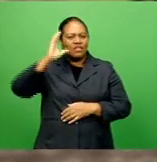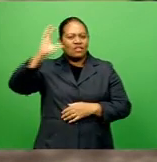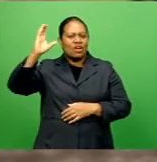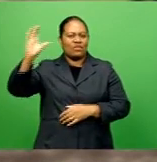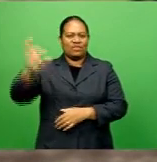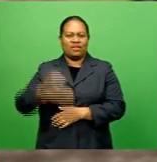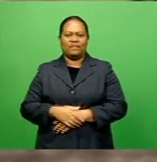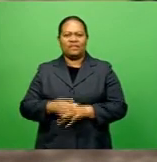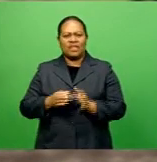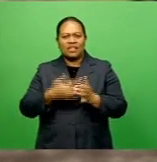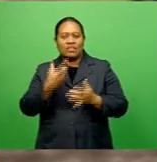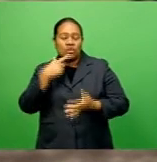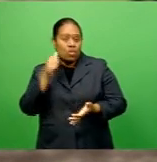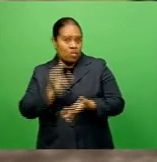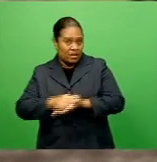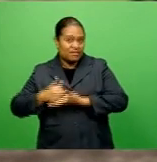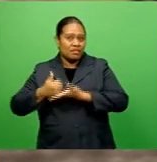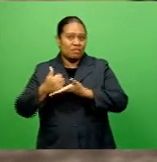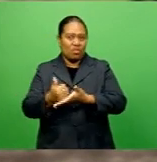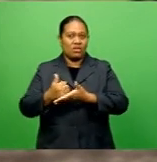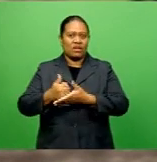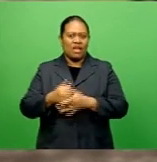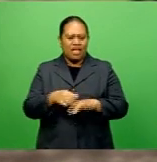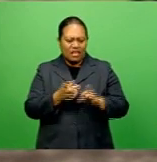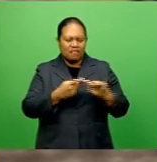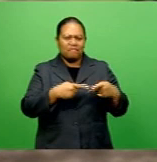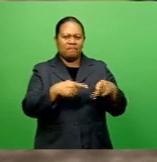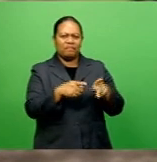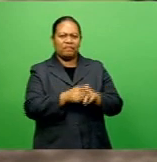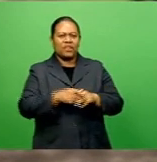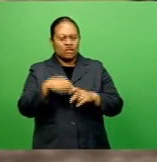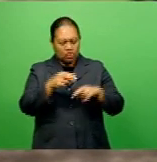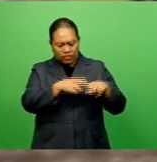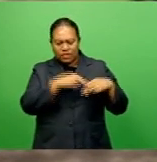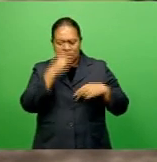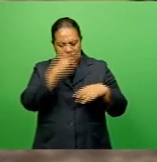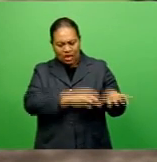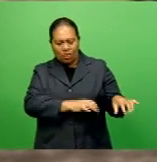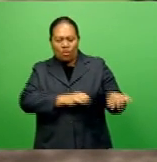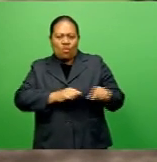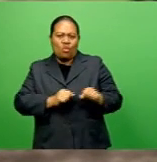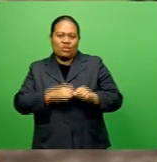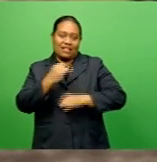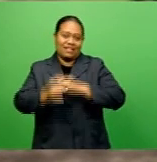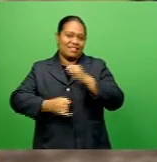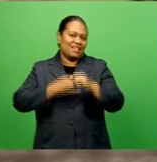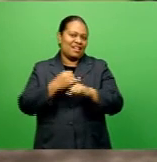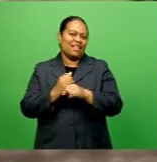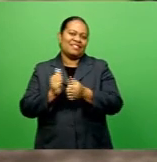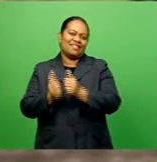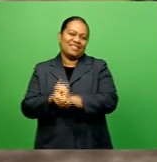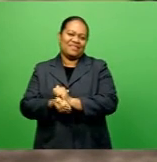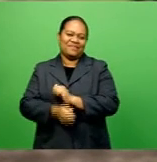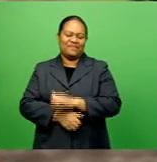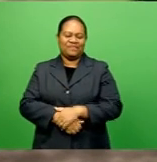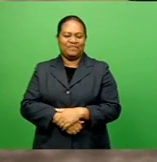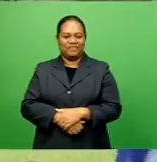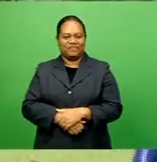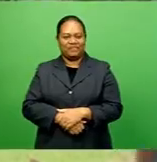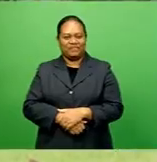He adds, with the right support and facilities, Fiji will be able to host an international tournament. Karalaini Tavi with the details.